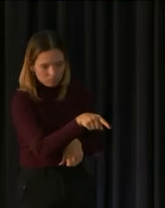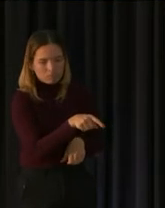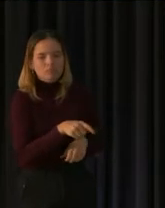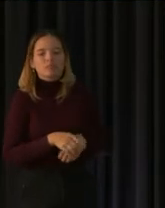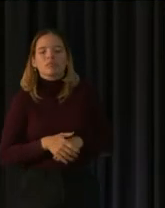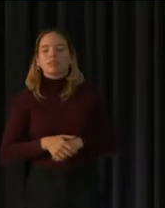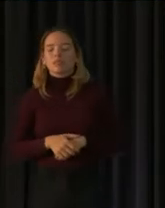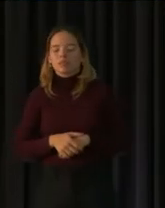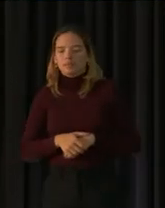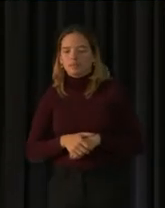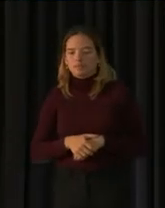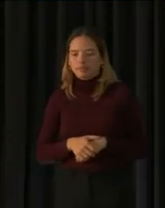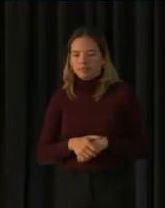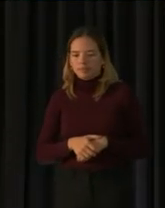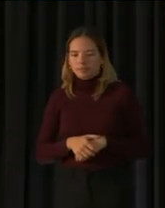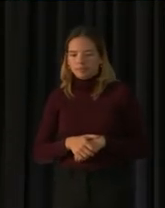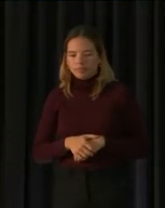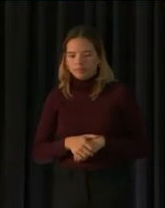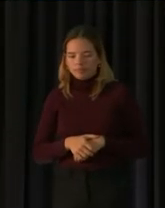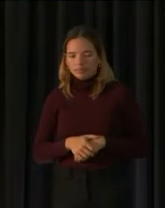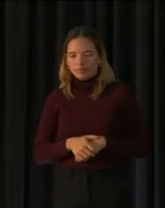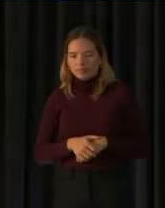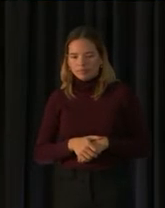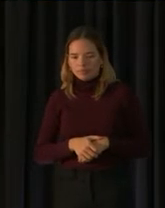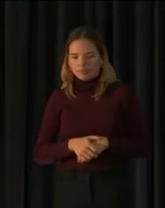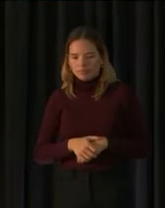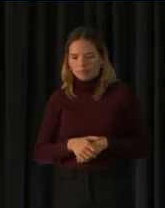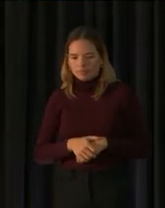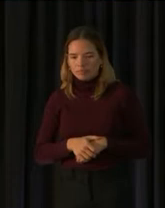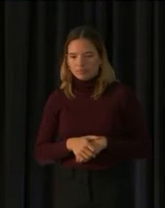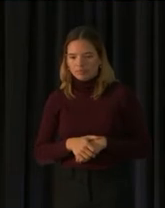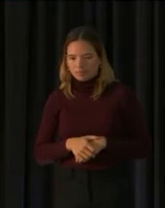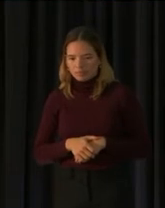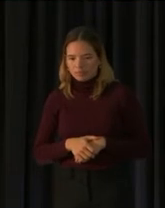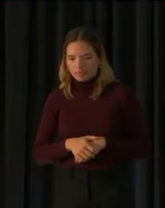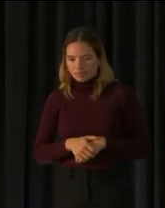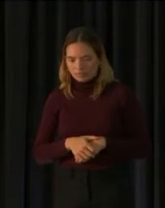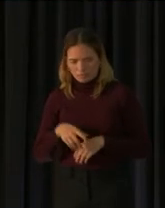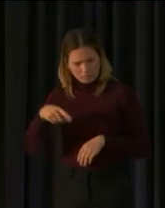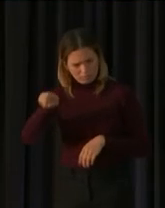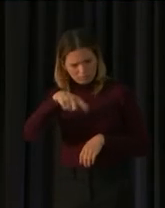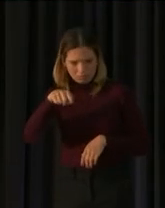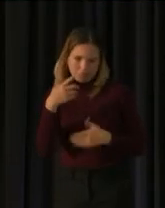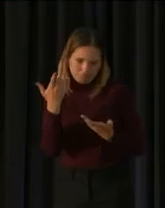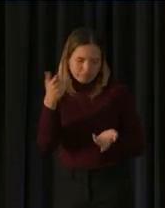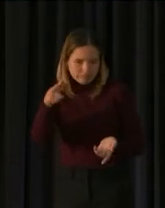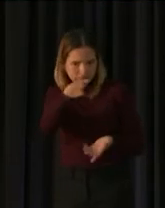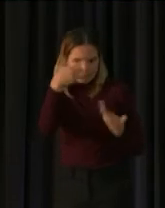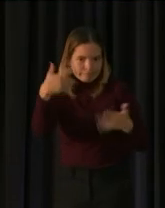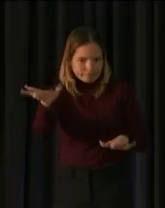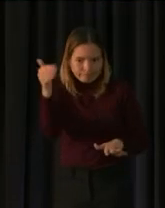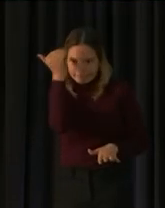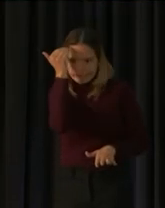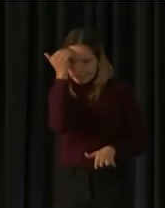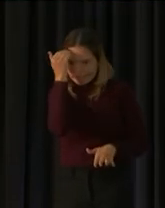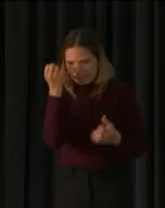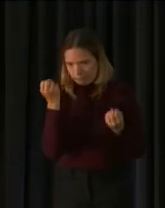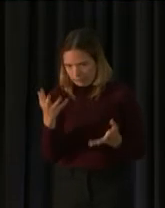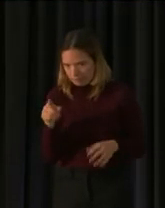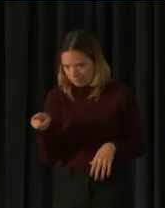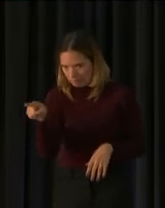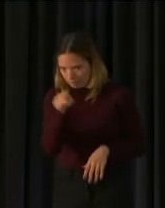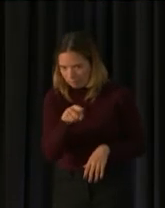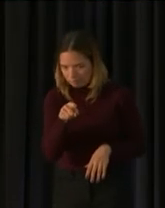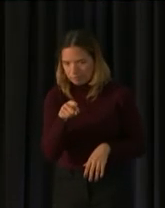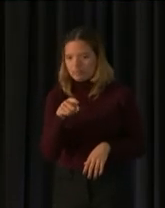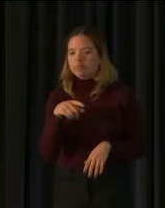spacing. As most of you know, and if you don't know, there are sort of systems and procedures that we have in